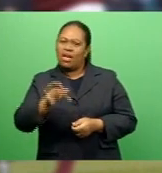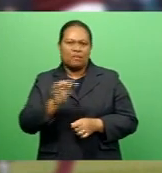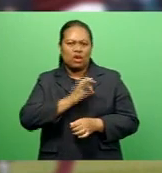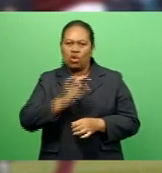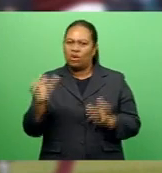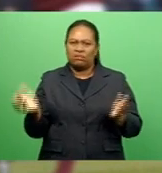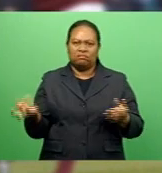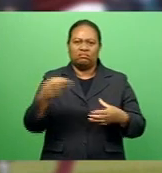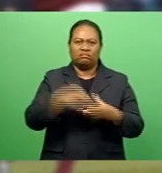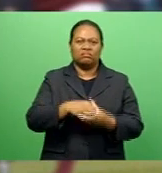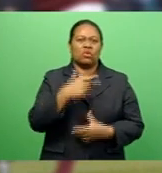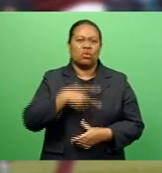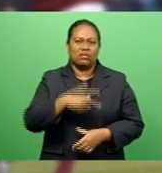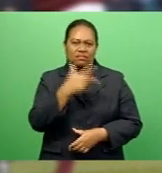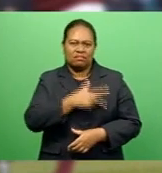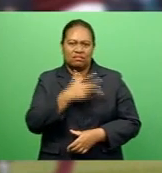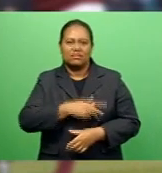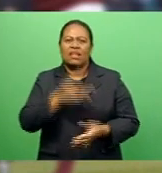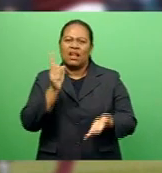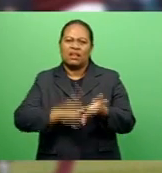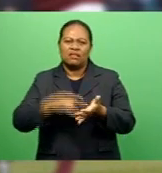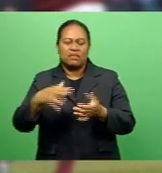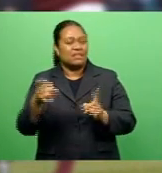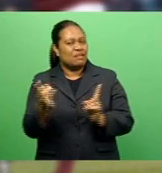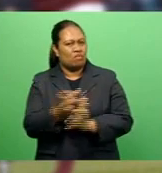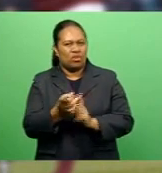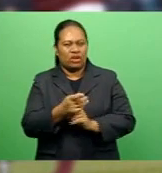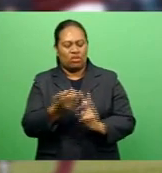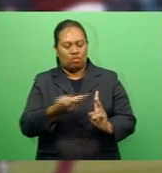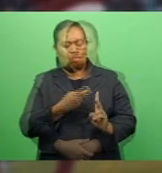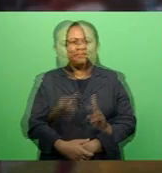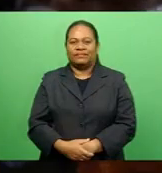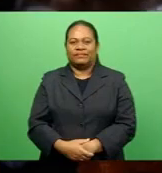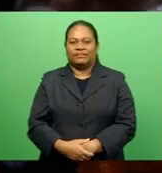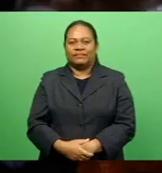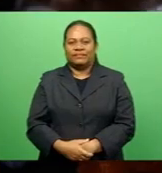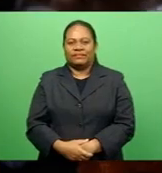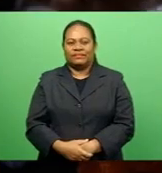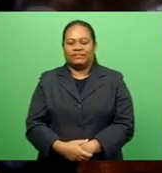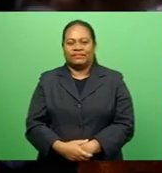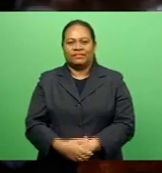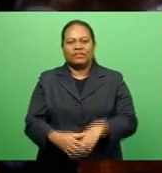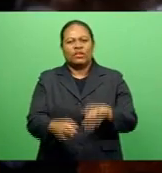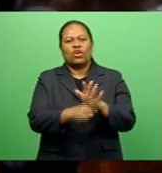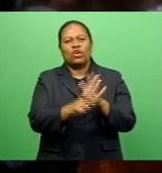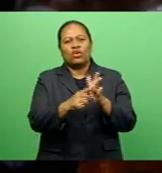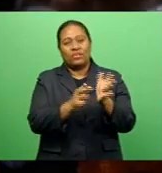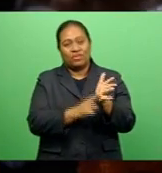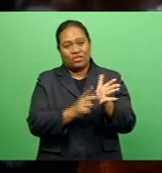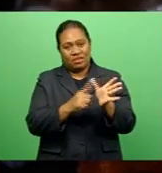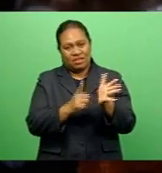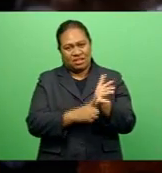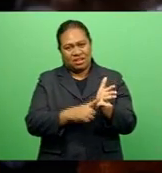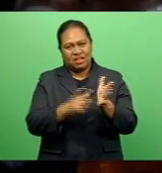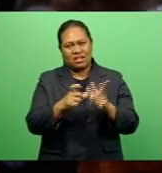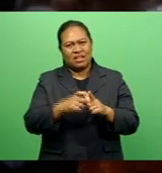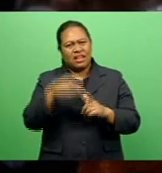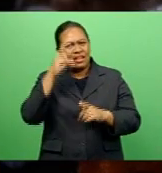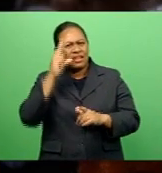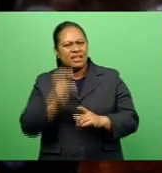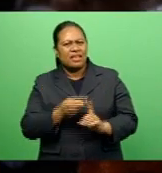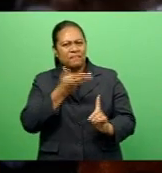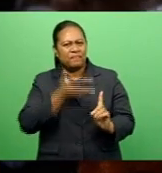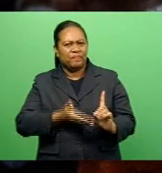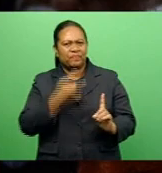League chasing Leicester a potentially important 1-1 draw with Burnley. Ronald the Terminator Naidu has sent out a